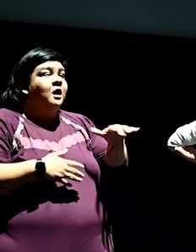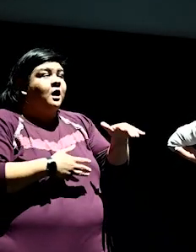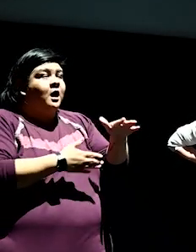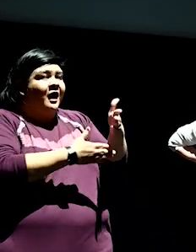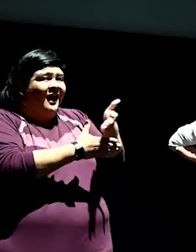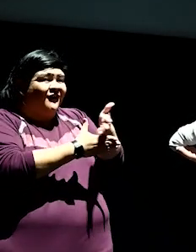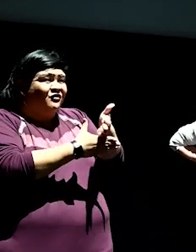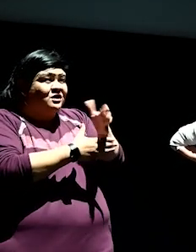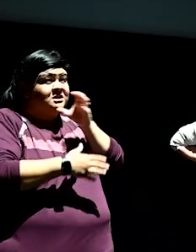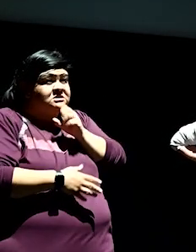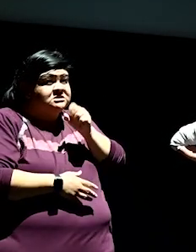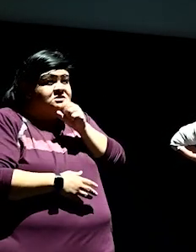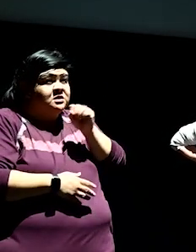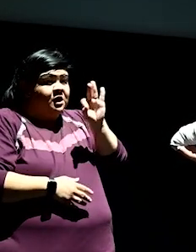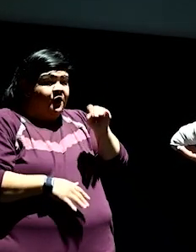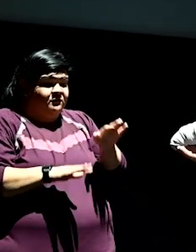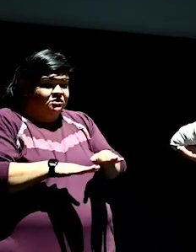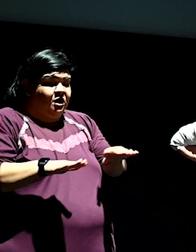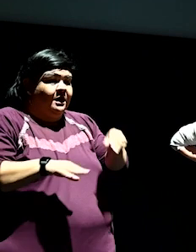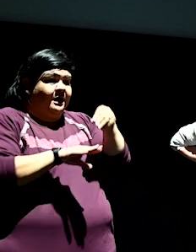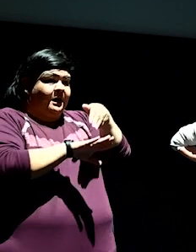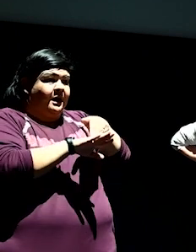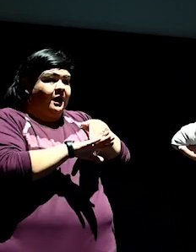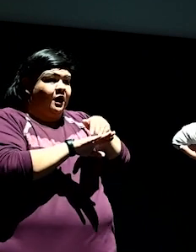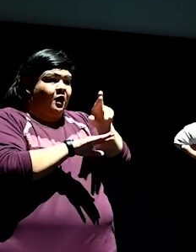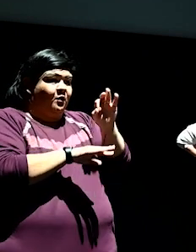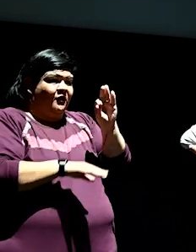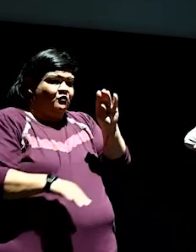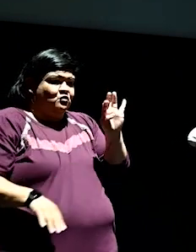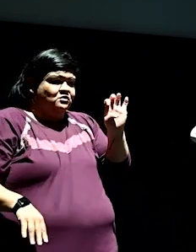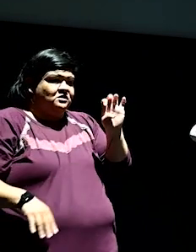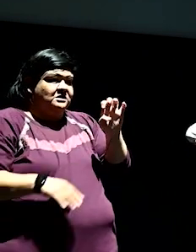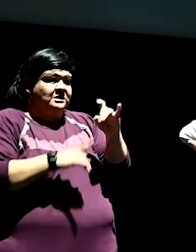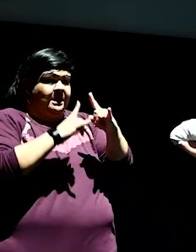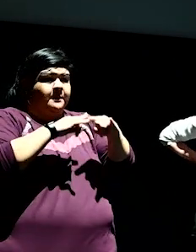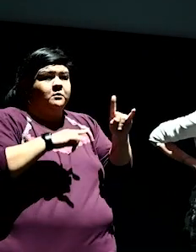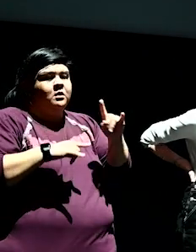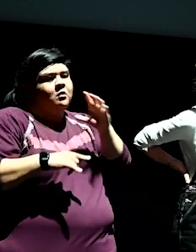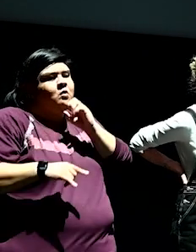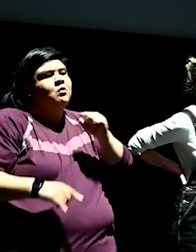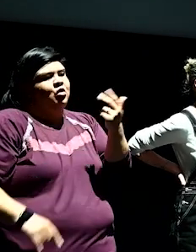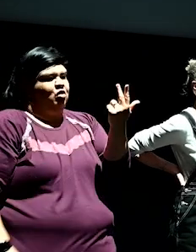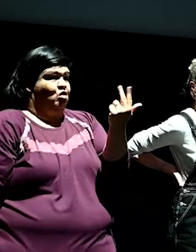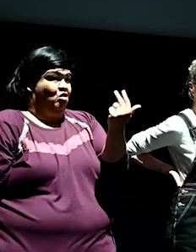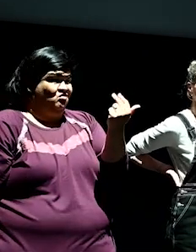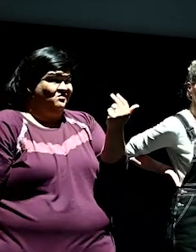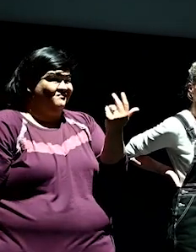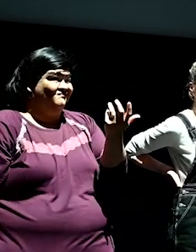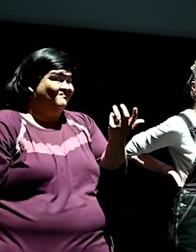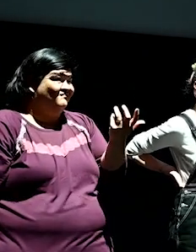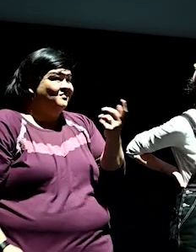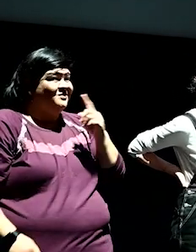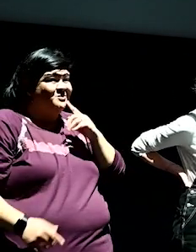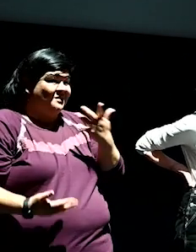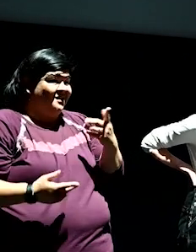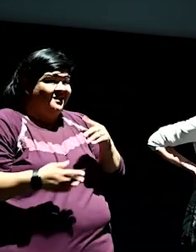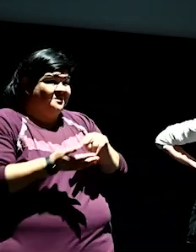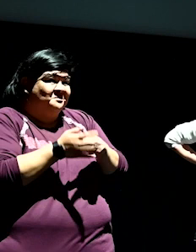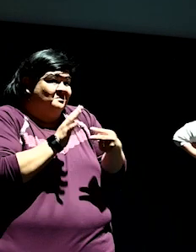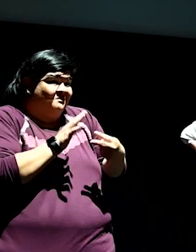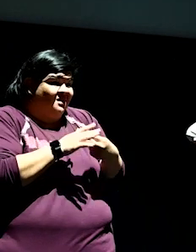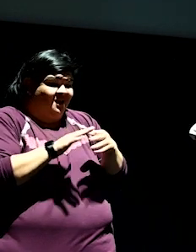a child at a refugee camp is 13 years. So basically, childhoods are